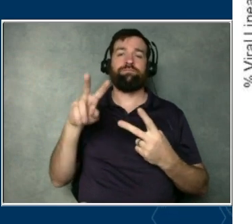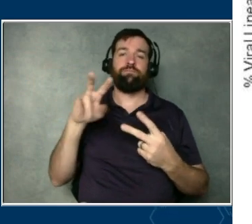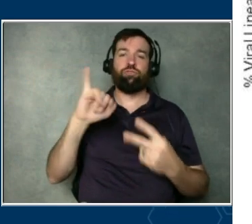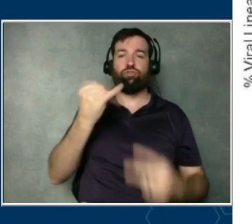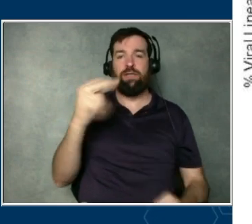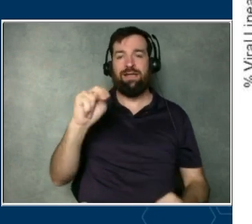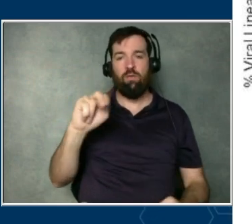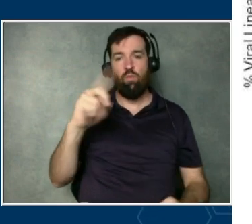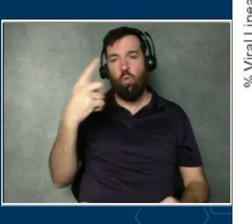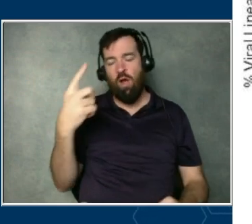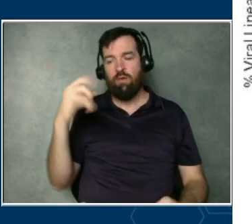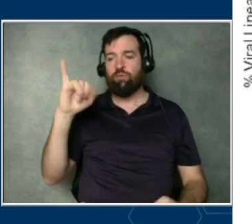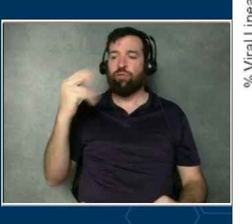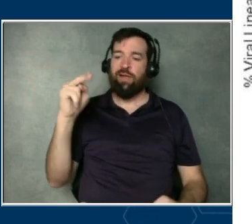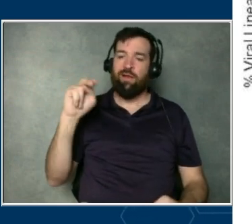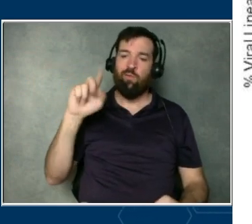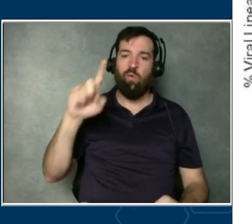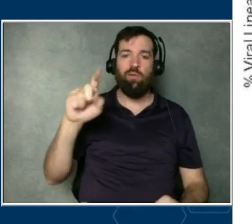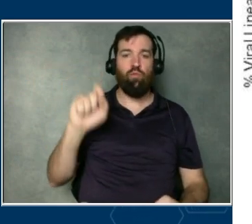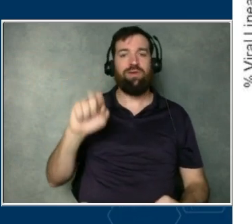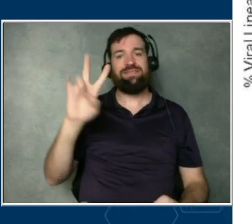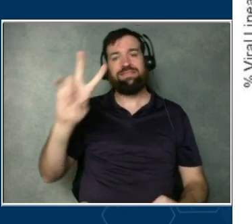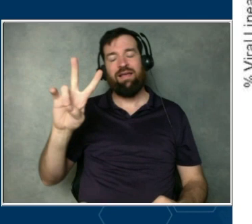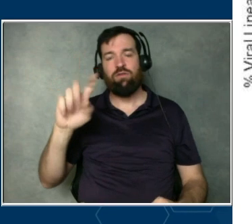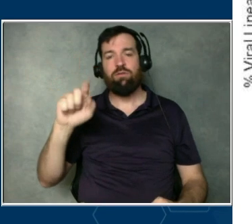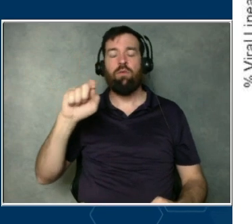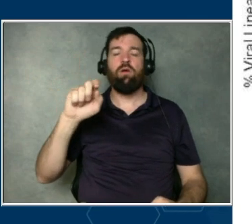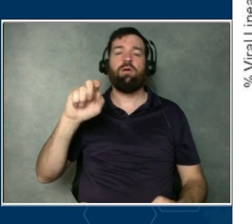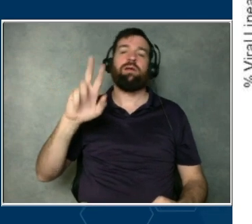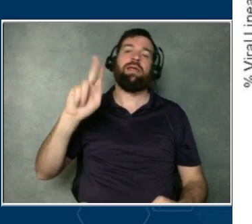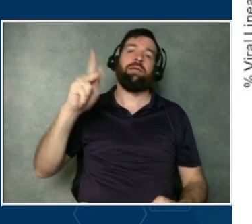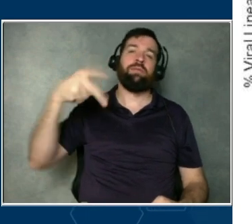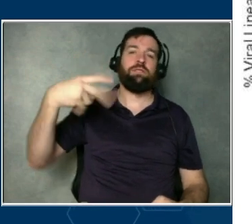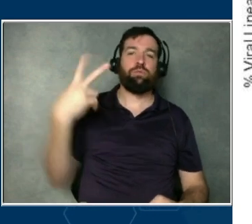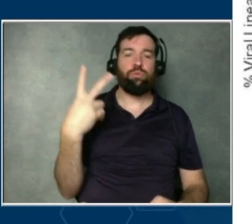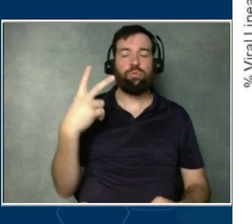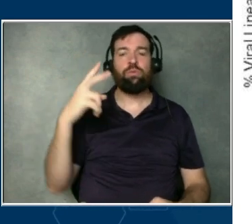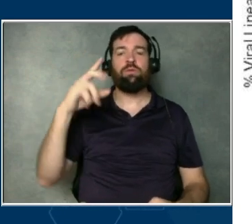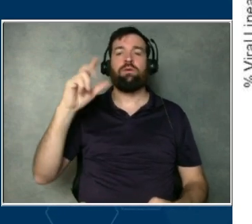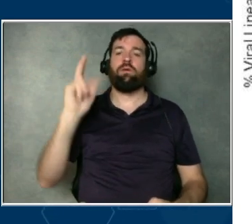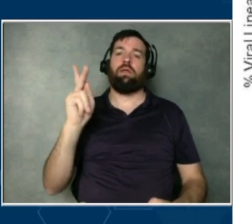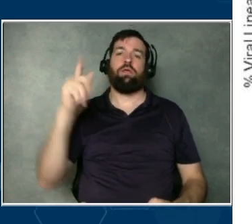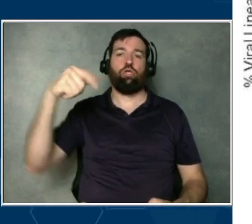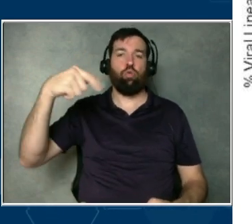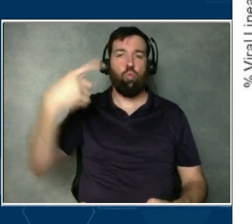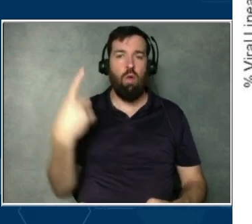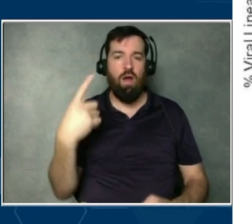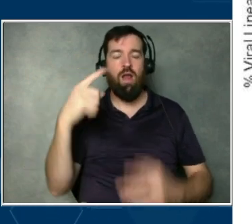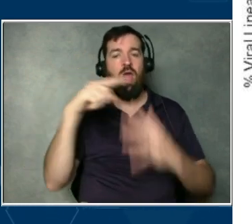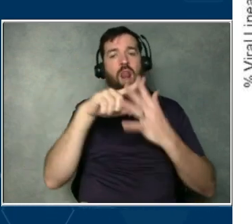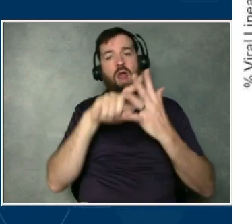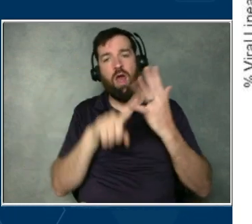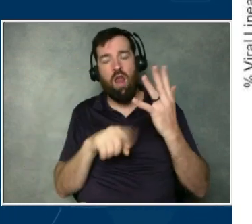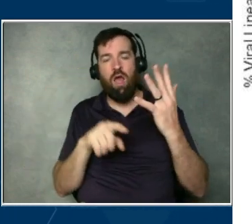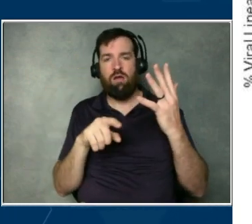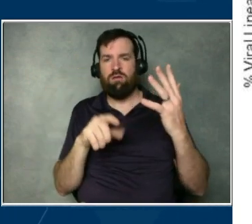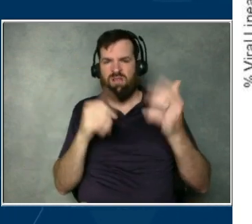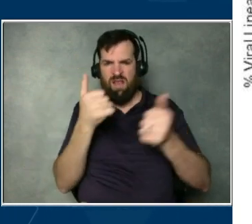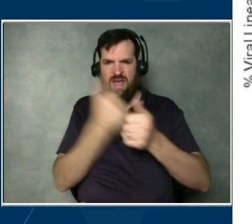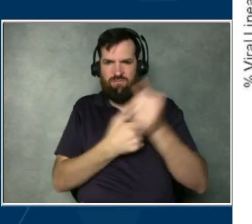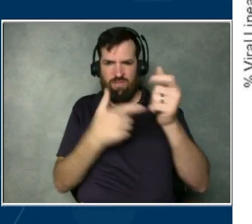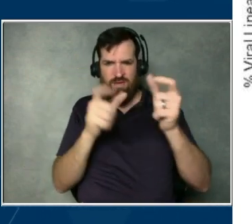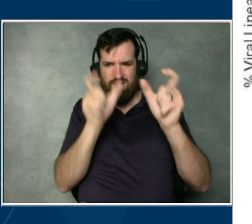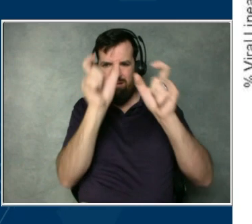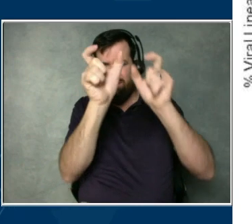1.7, 1.13, KP2, KQ1, everything that's composing those bars